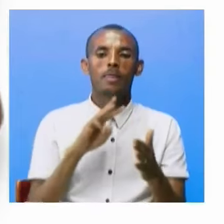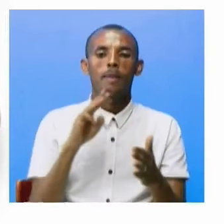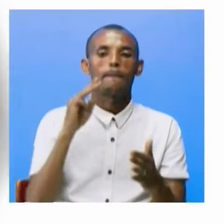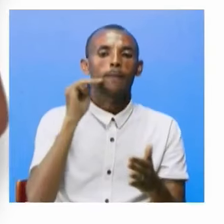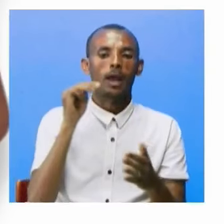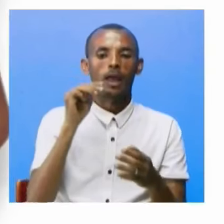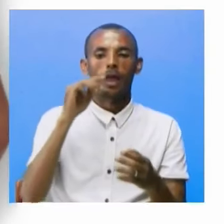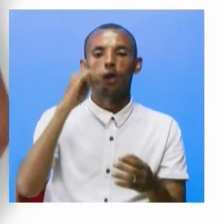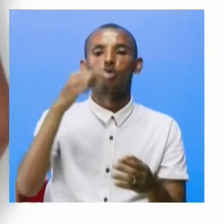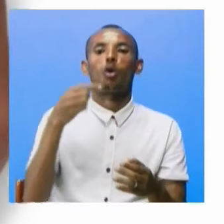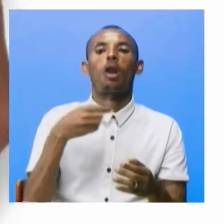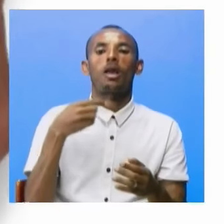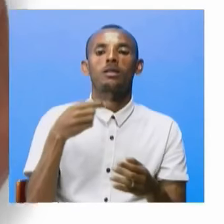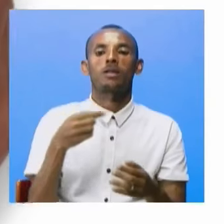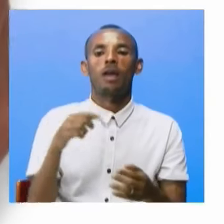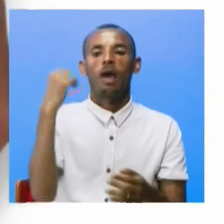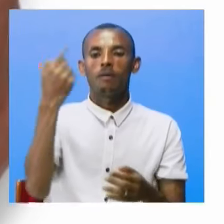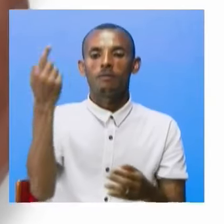Every evening.